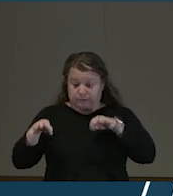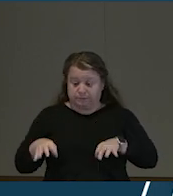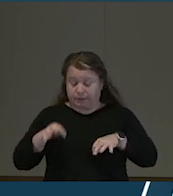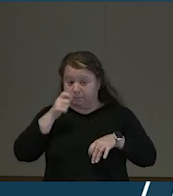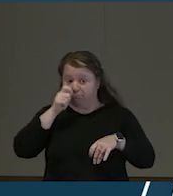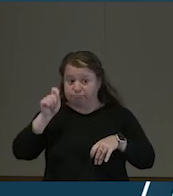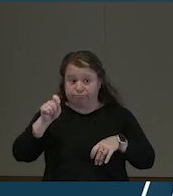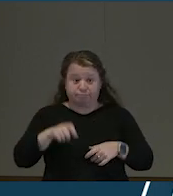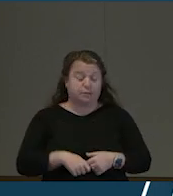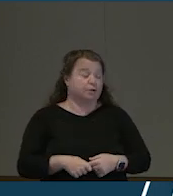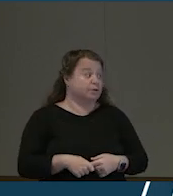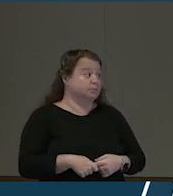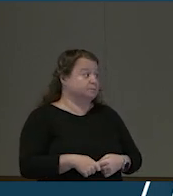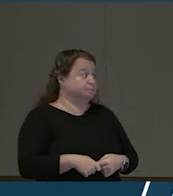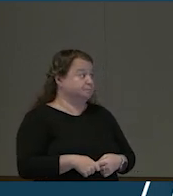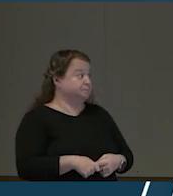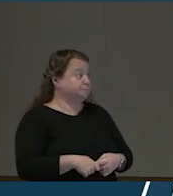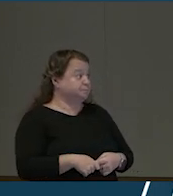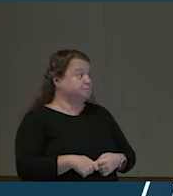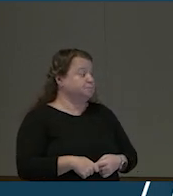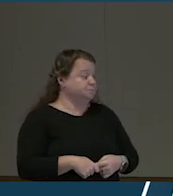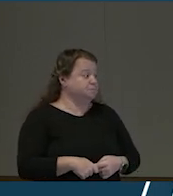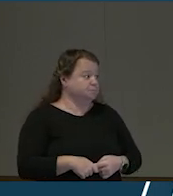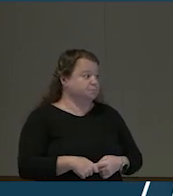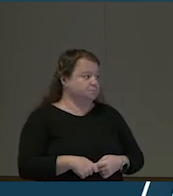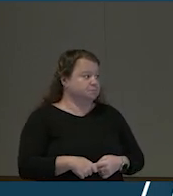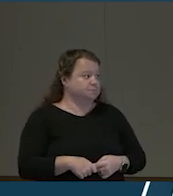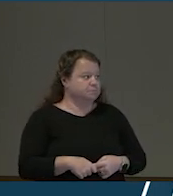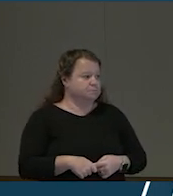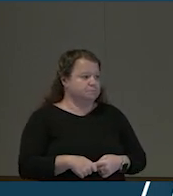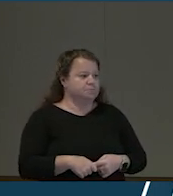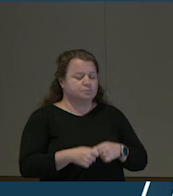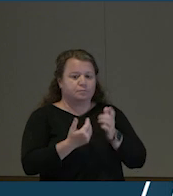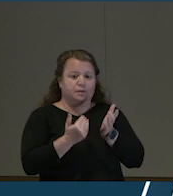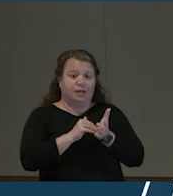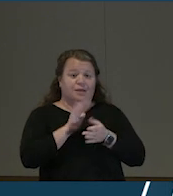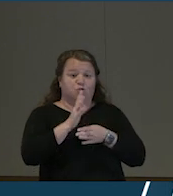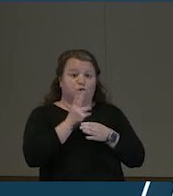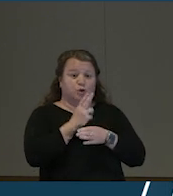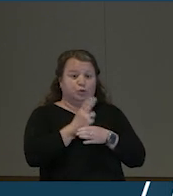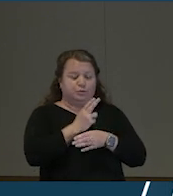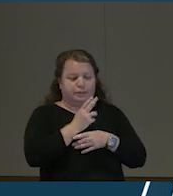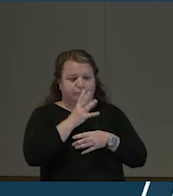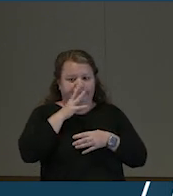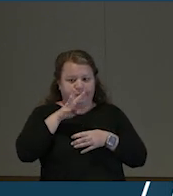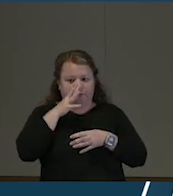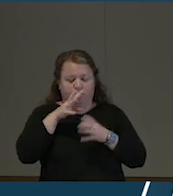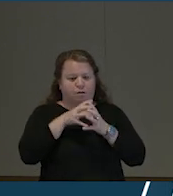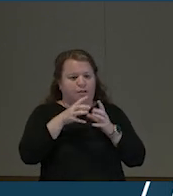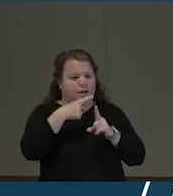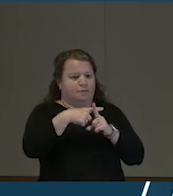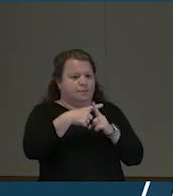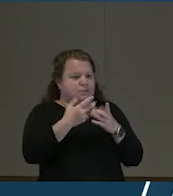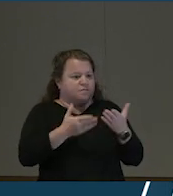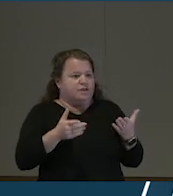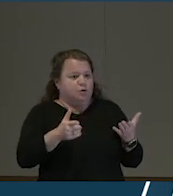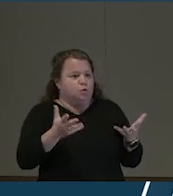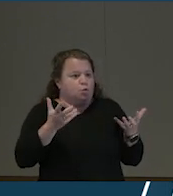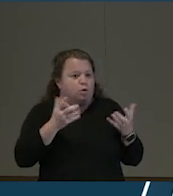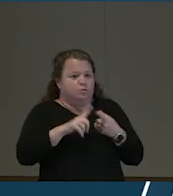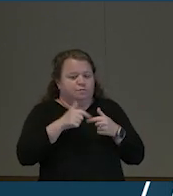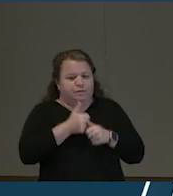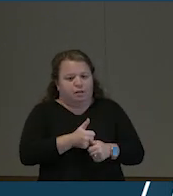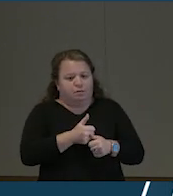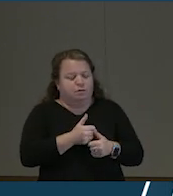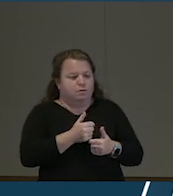again, and this is what it is. But again, when you're using that ignore, there's a whole lot of positive that you want it to